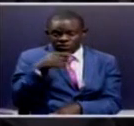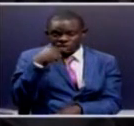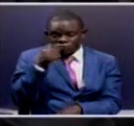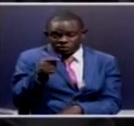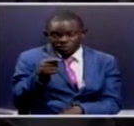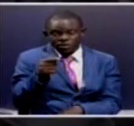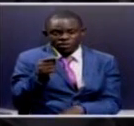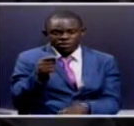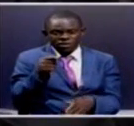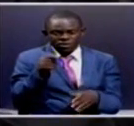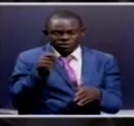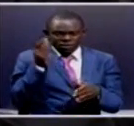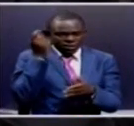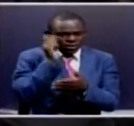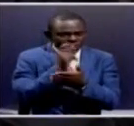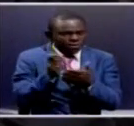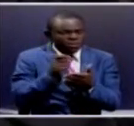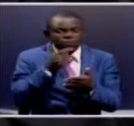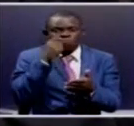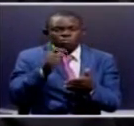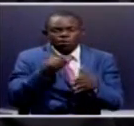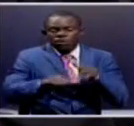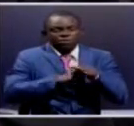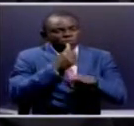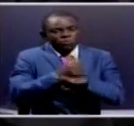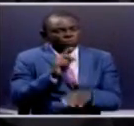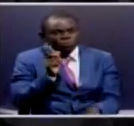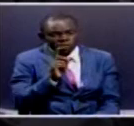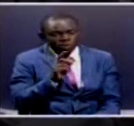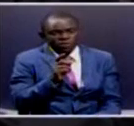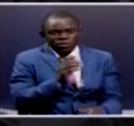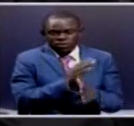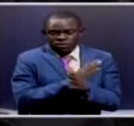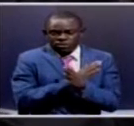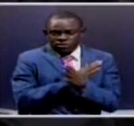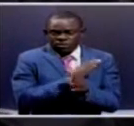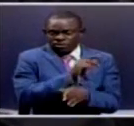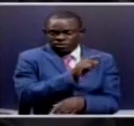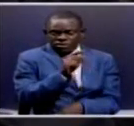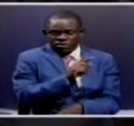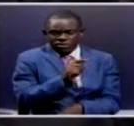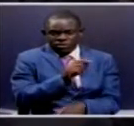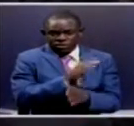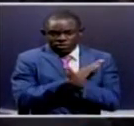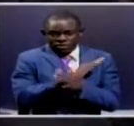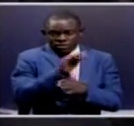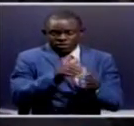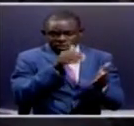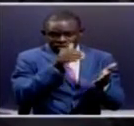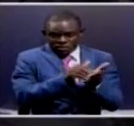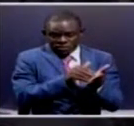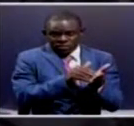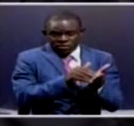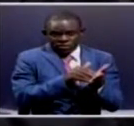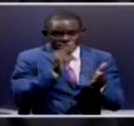Zambia Center for Inter-Party Dialogue. The church wanted the chairmanship and the secretariat to be under the